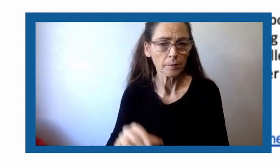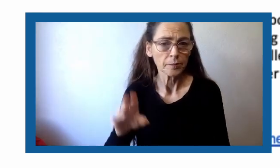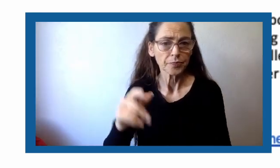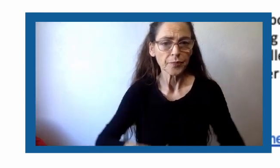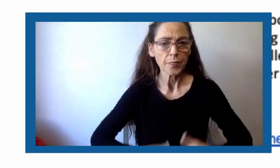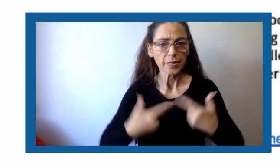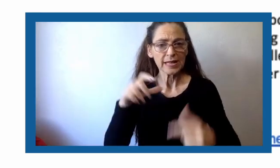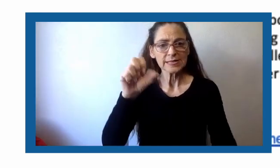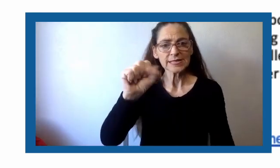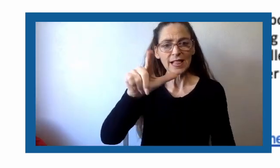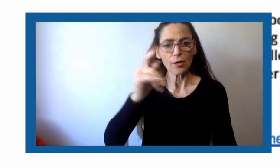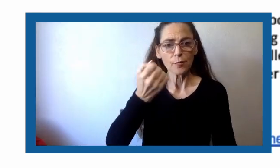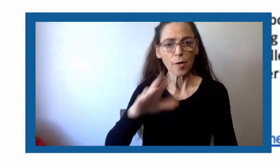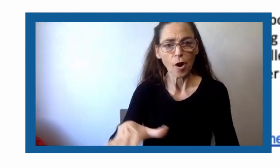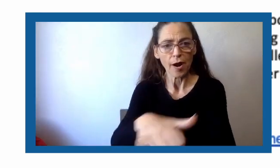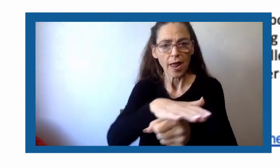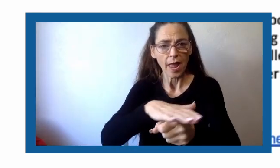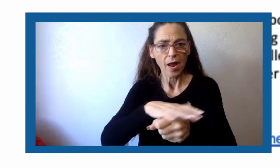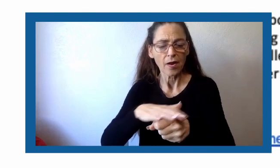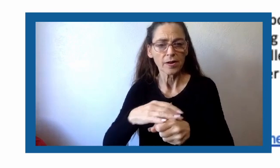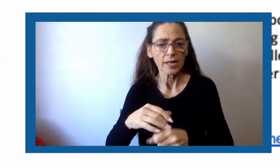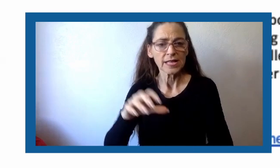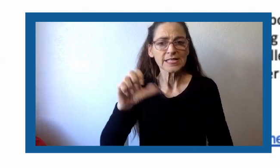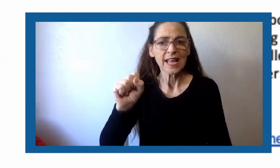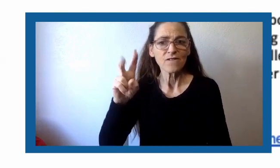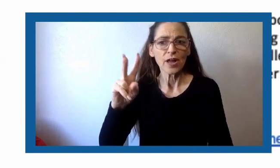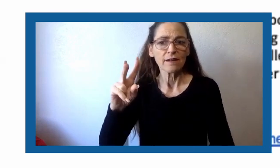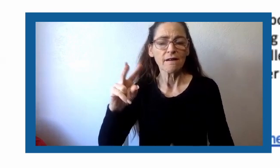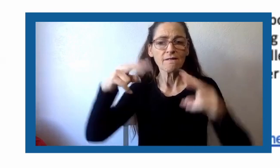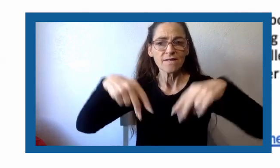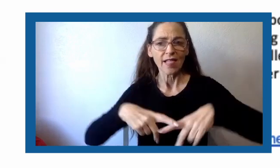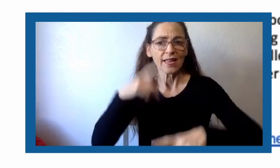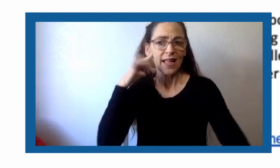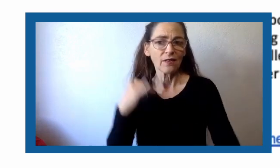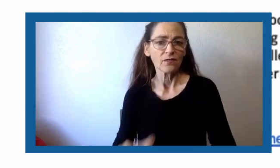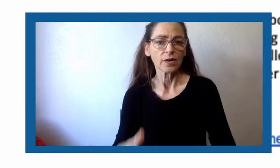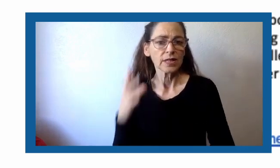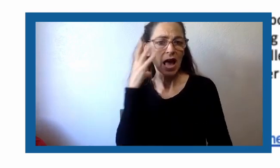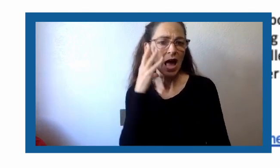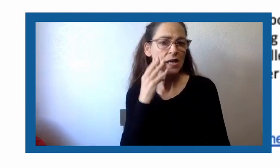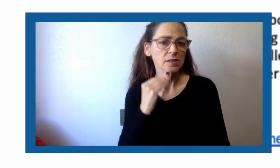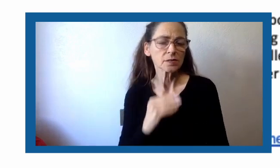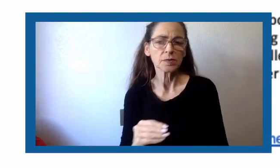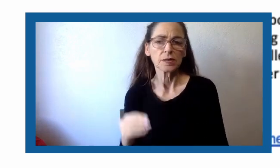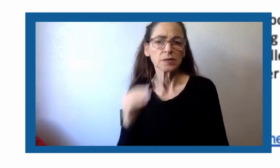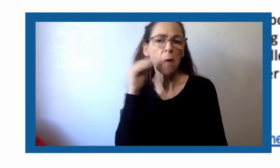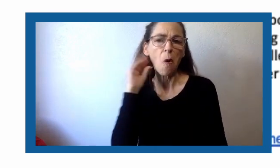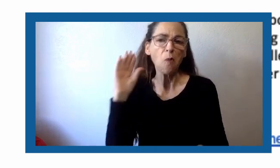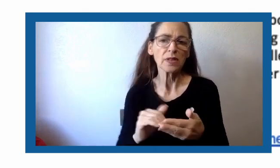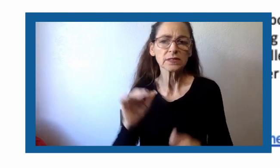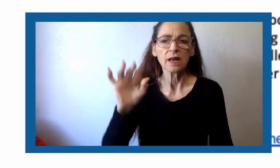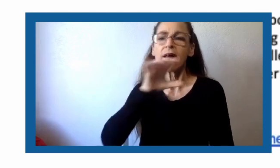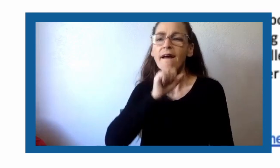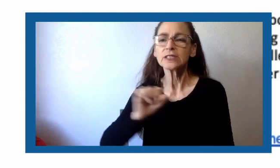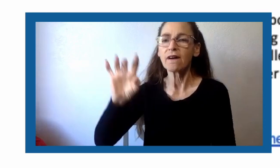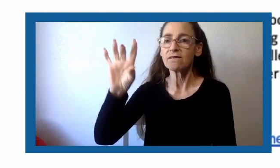lived in Sylmar neighborhood here in the San Fernando Valley in California, where she was experiencing homelessness at 48 years